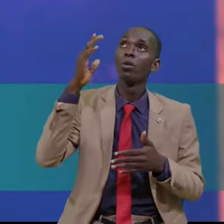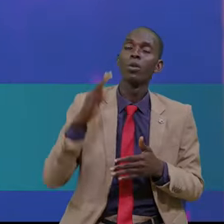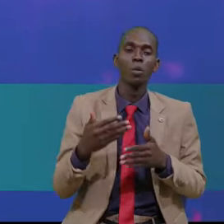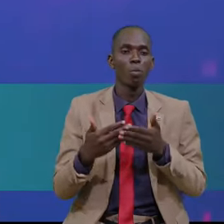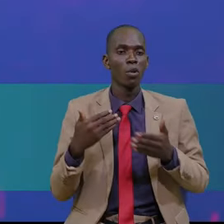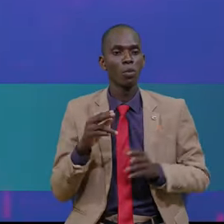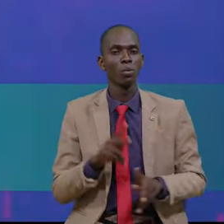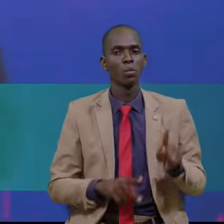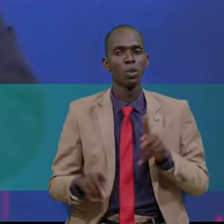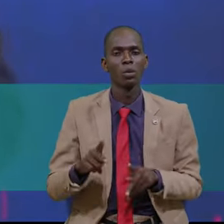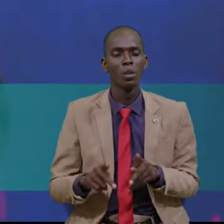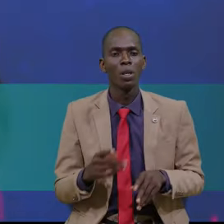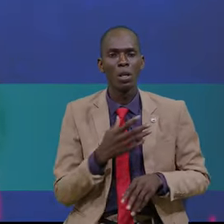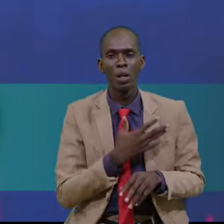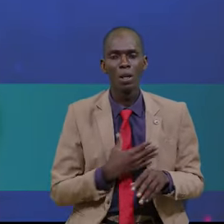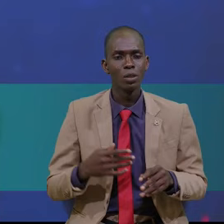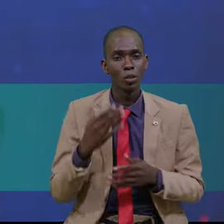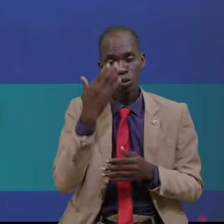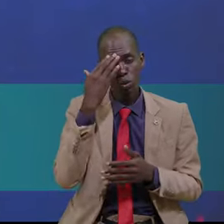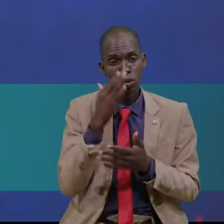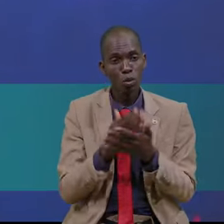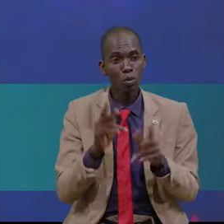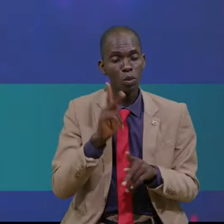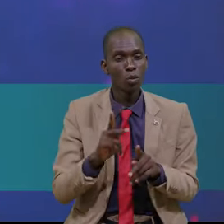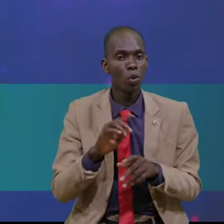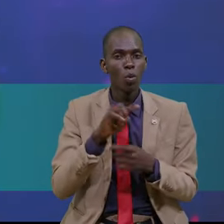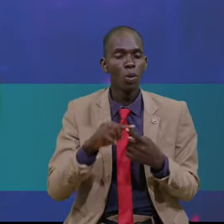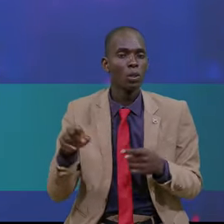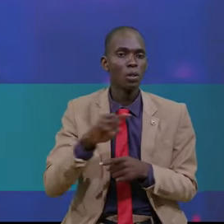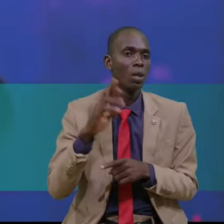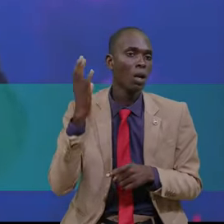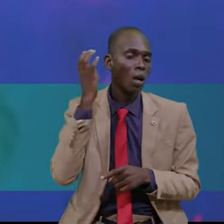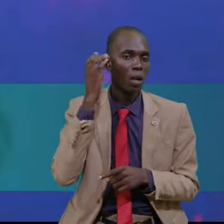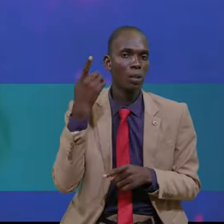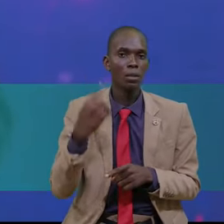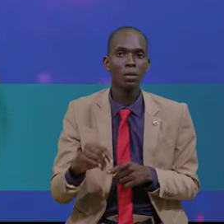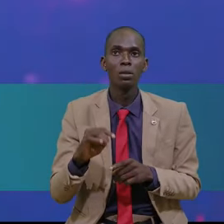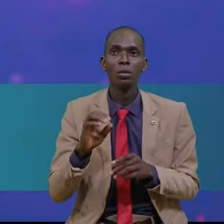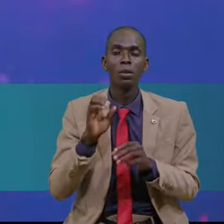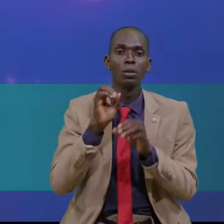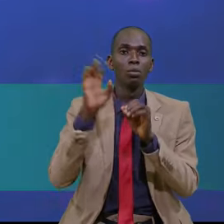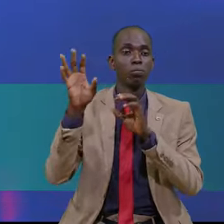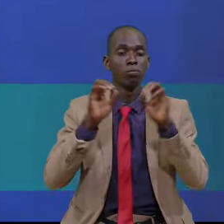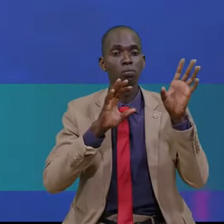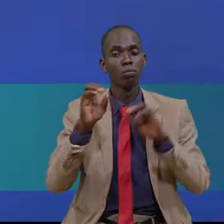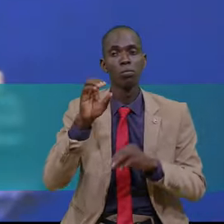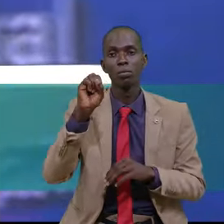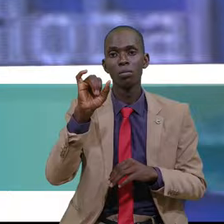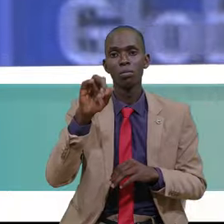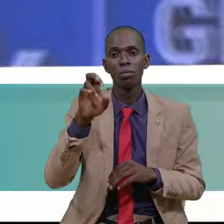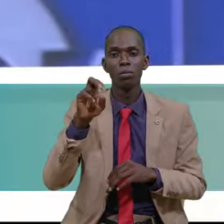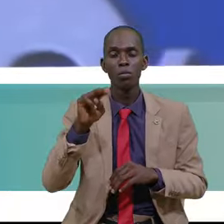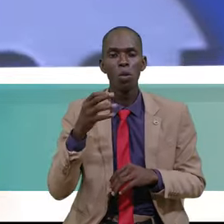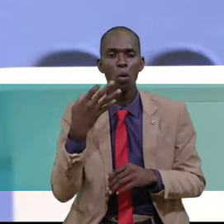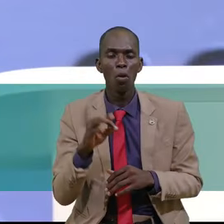people that here theen of you know the the boss or the vehicle of a policeman and they're hiding somewhere they're